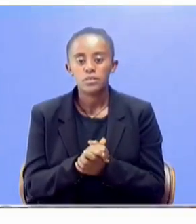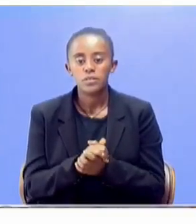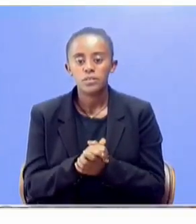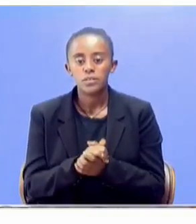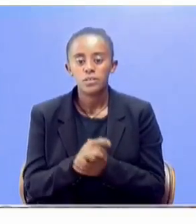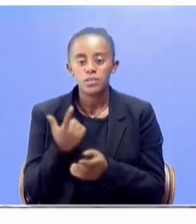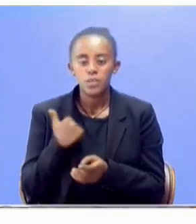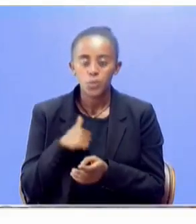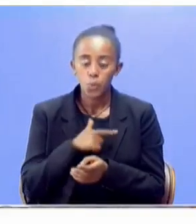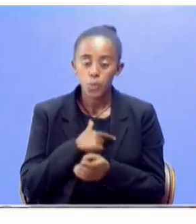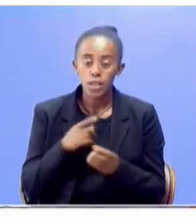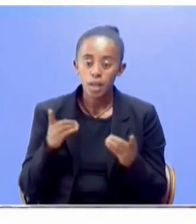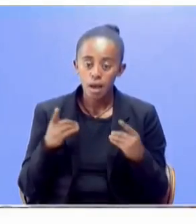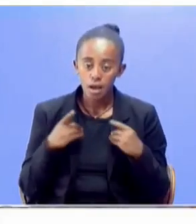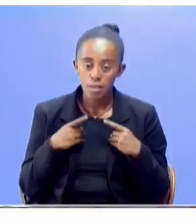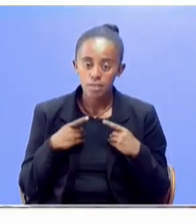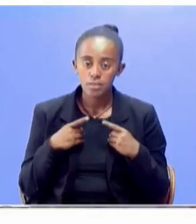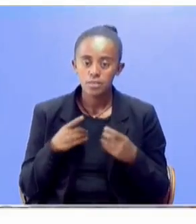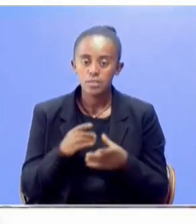we had